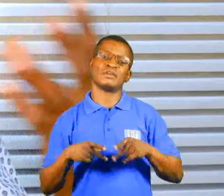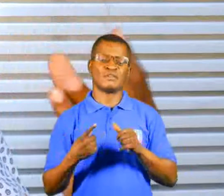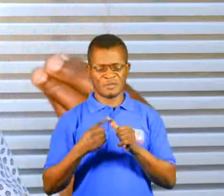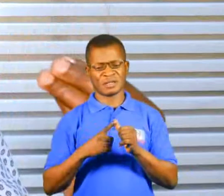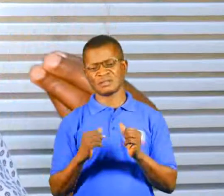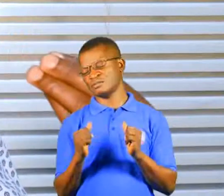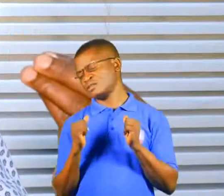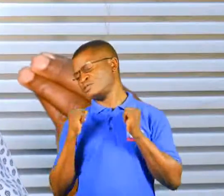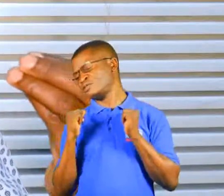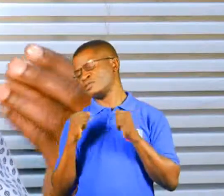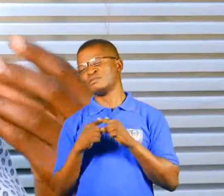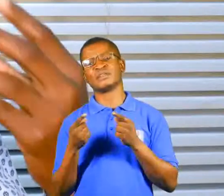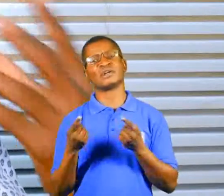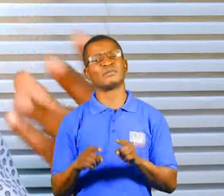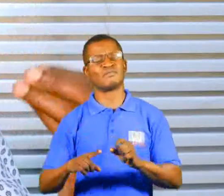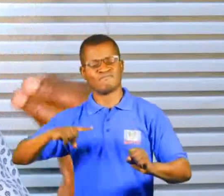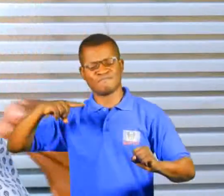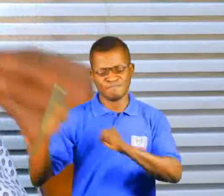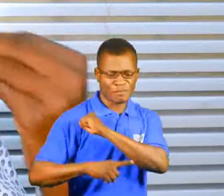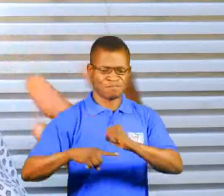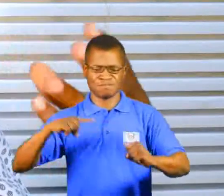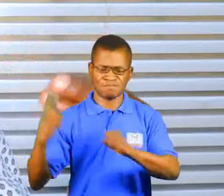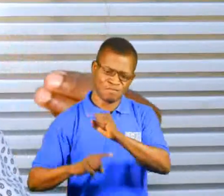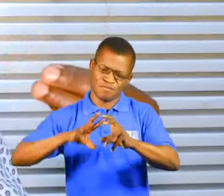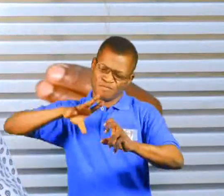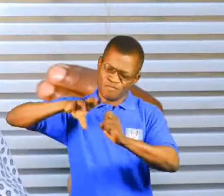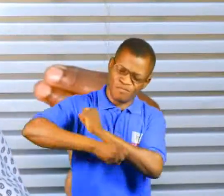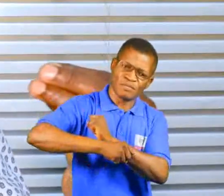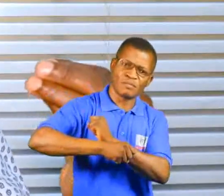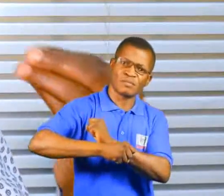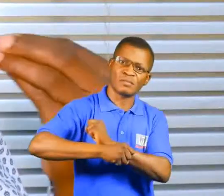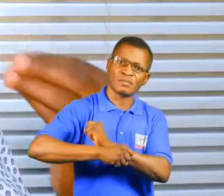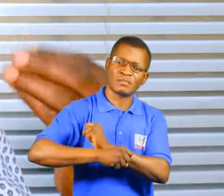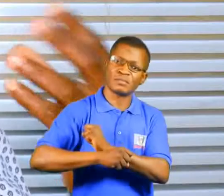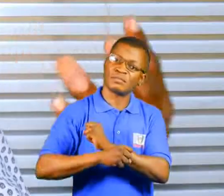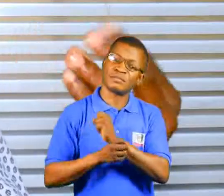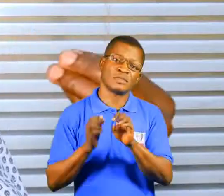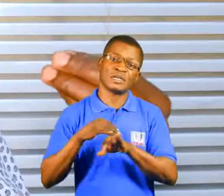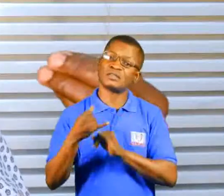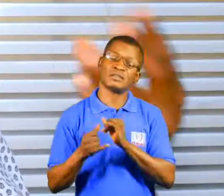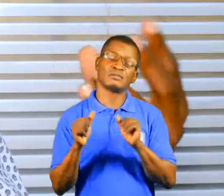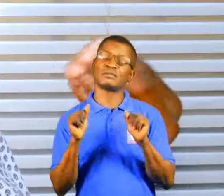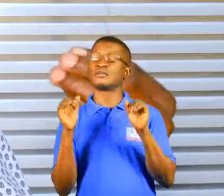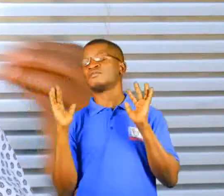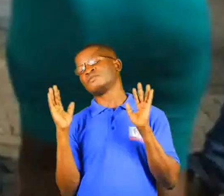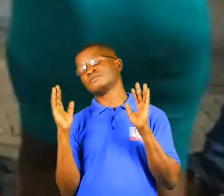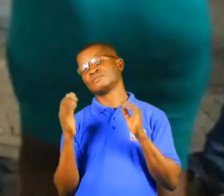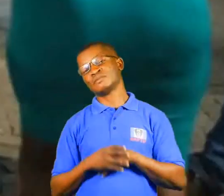she resisted at first, but she was tortured, raped, and then she had to succumb to